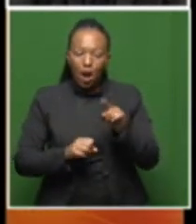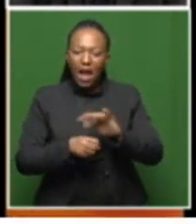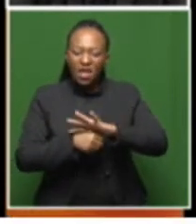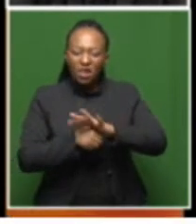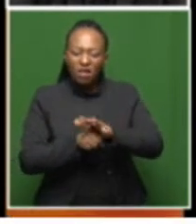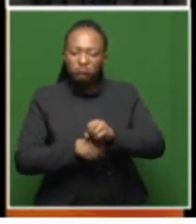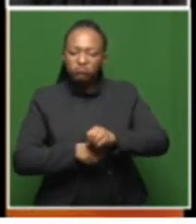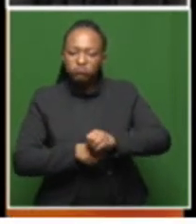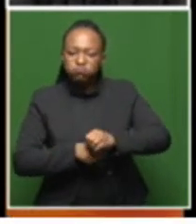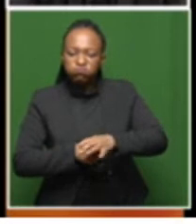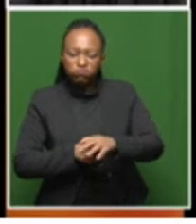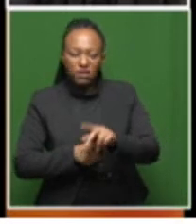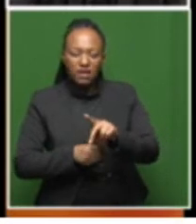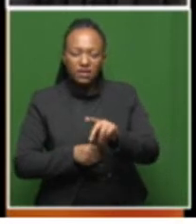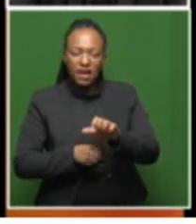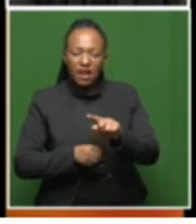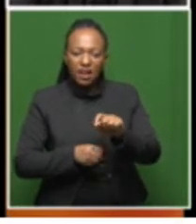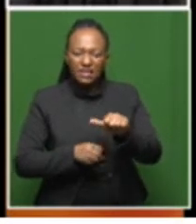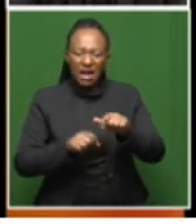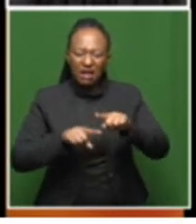increasing almost linearly